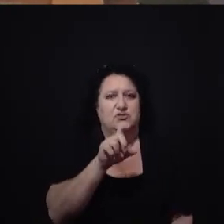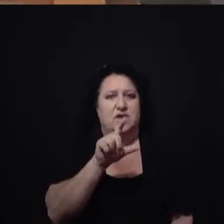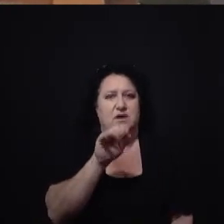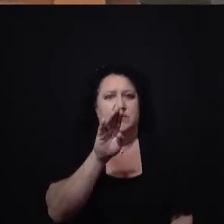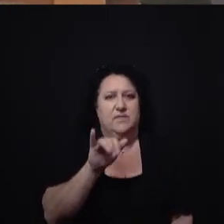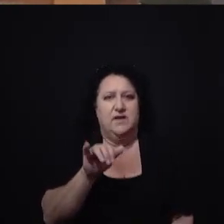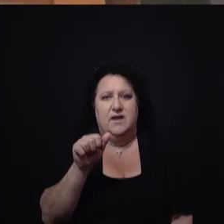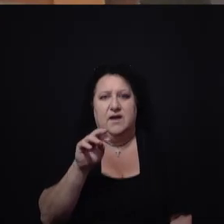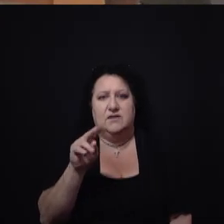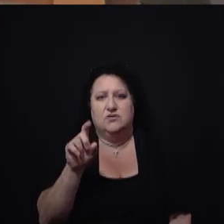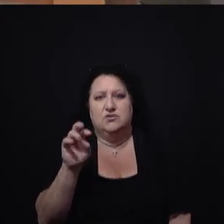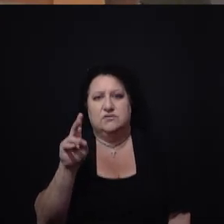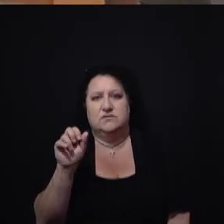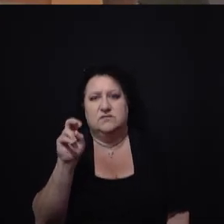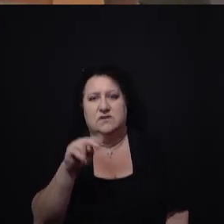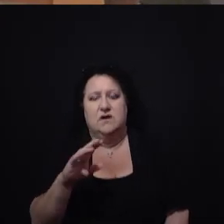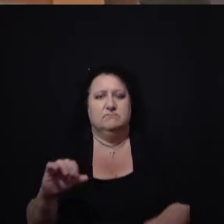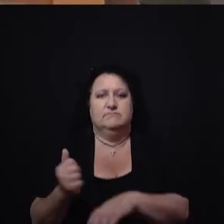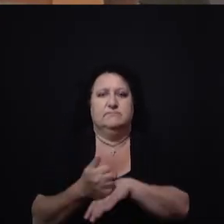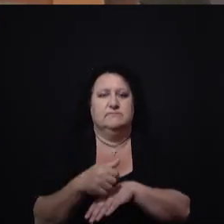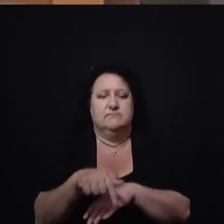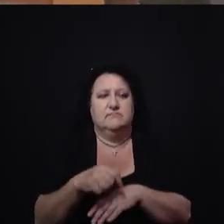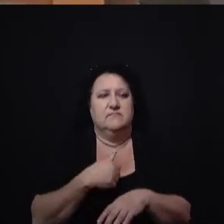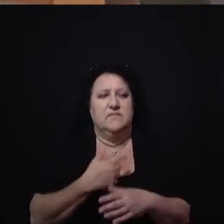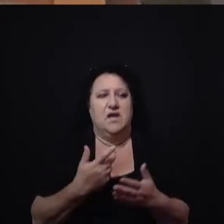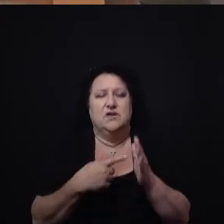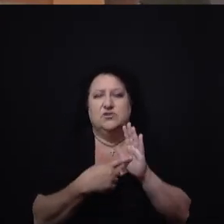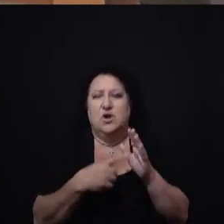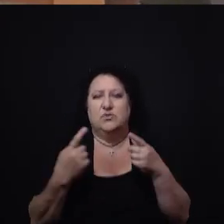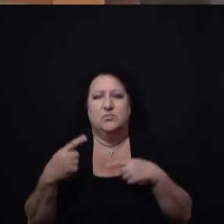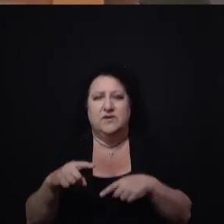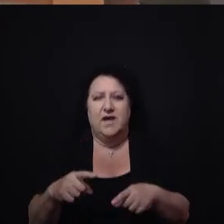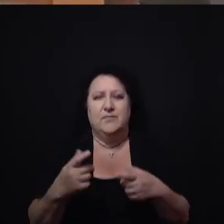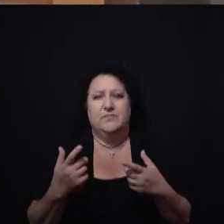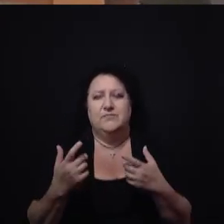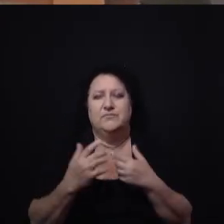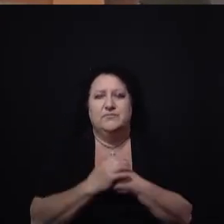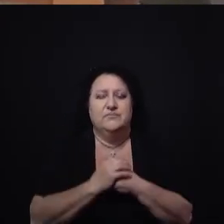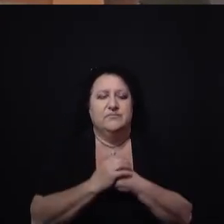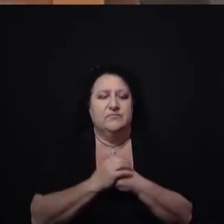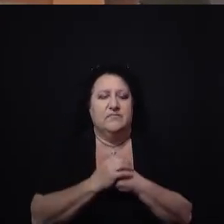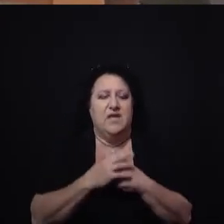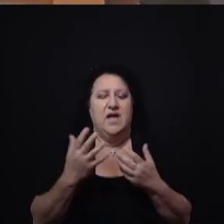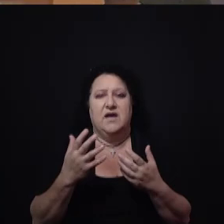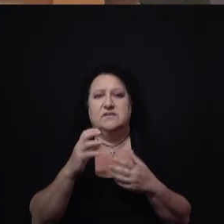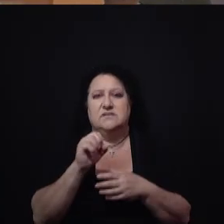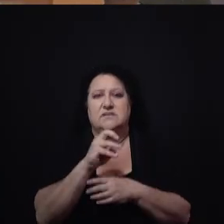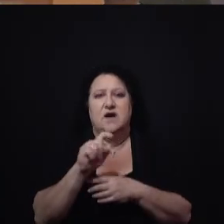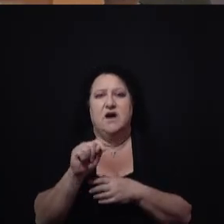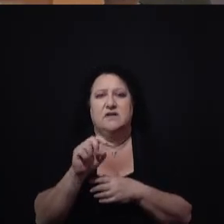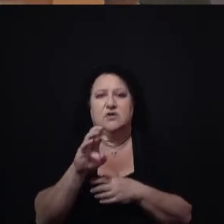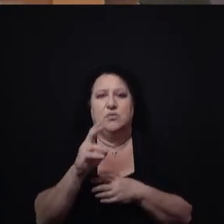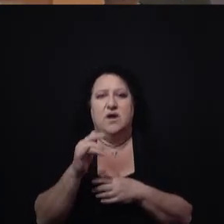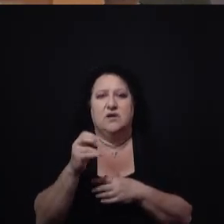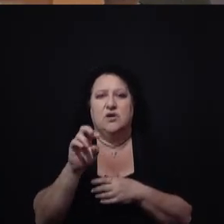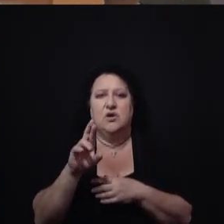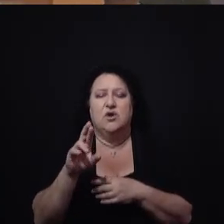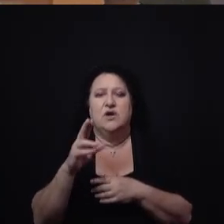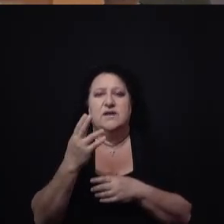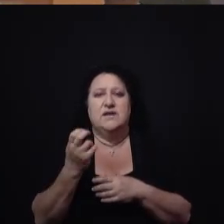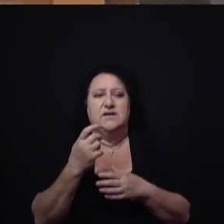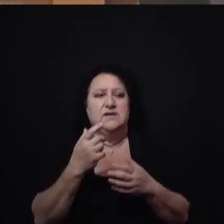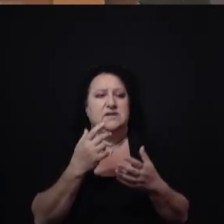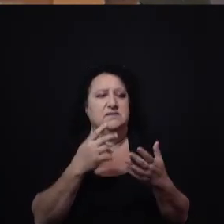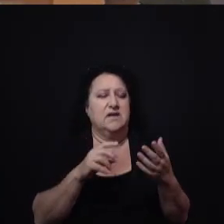about, what it meant. Thanks to Pastor Scott Kreider and his team for leading us and championing that. Huge thanks to Dave and